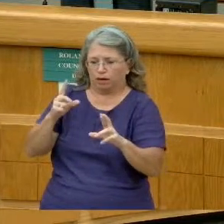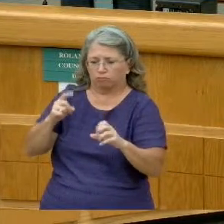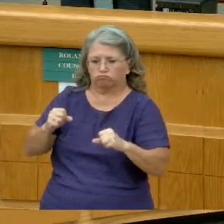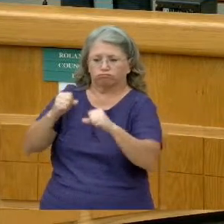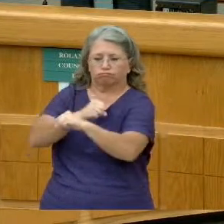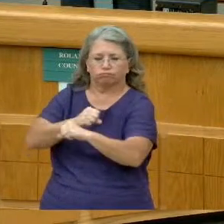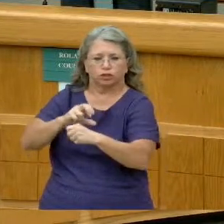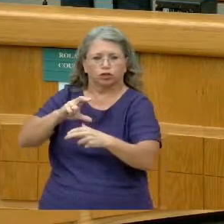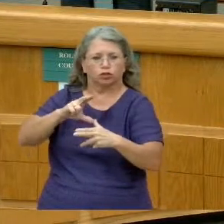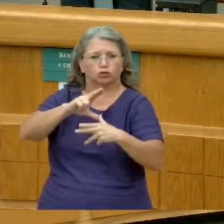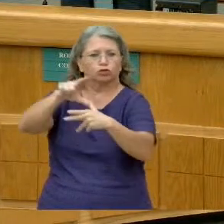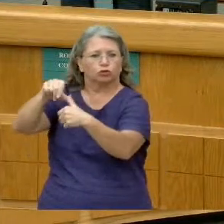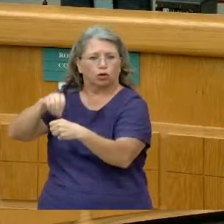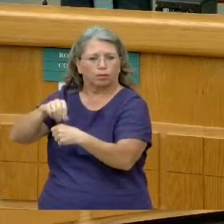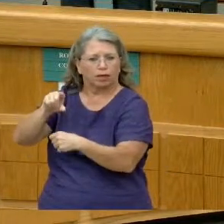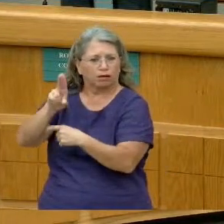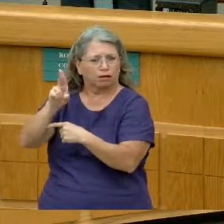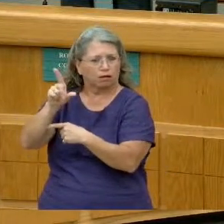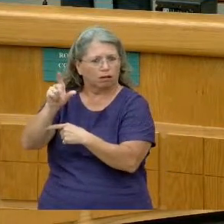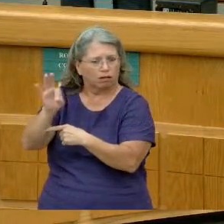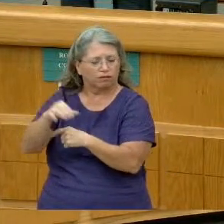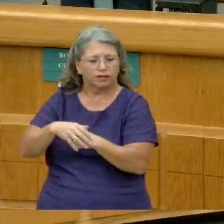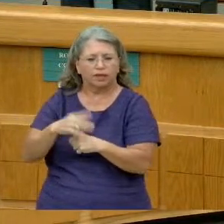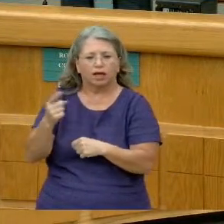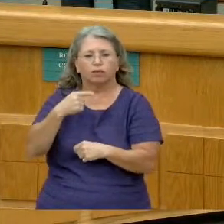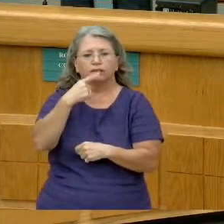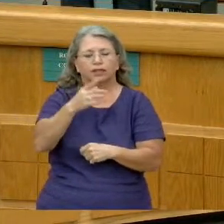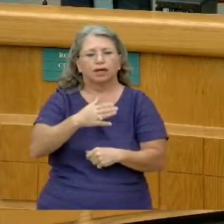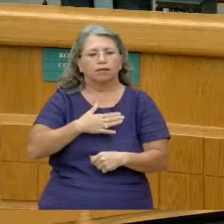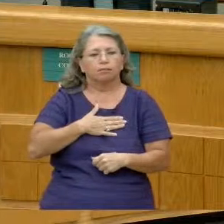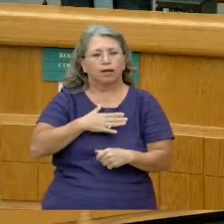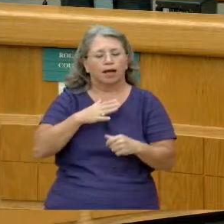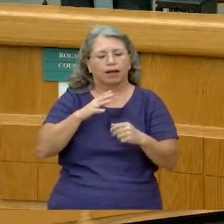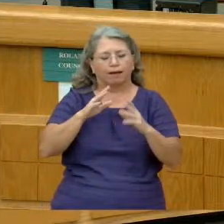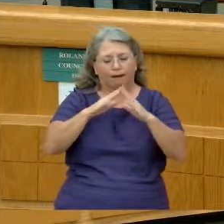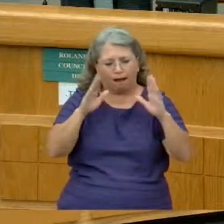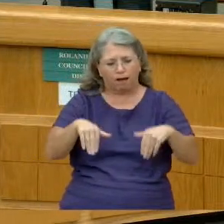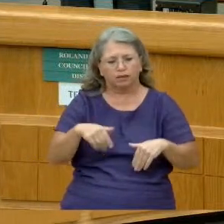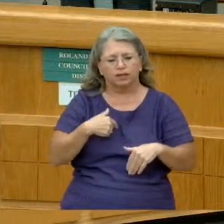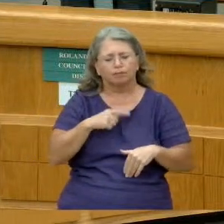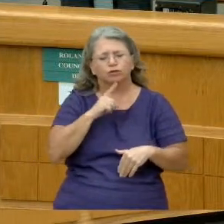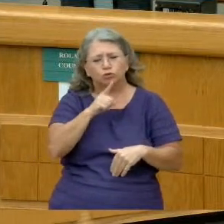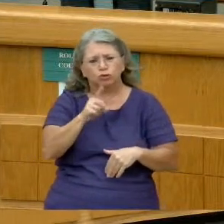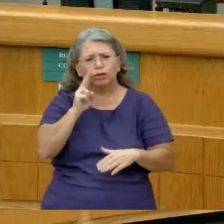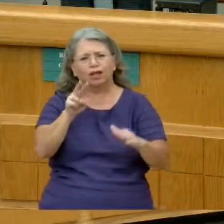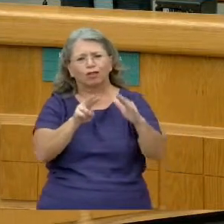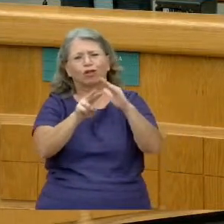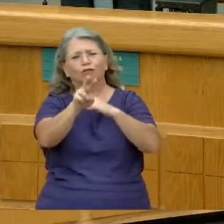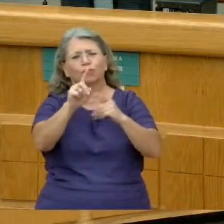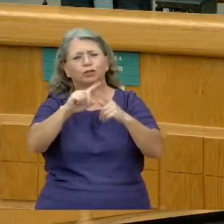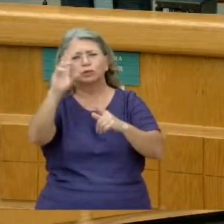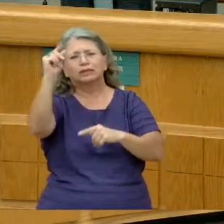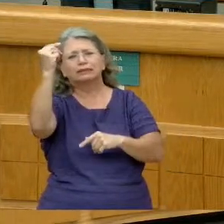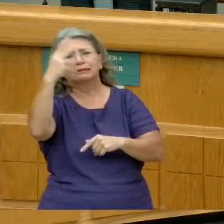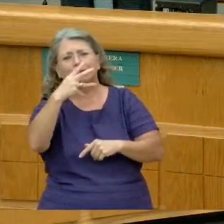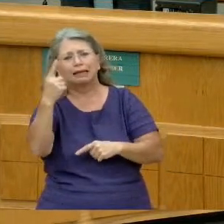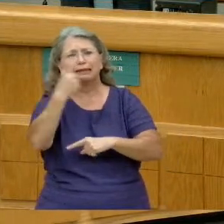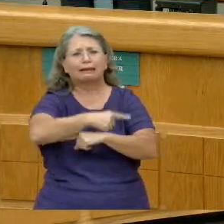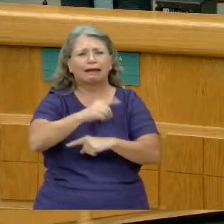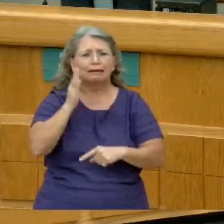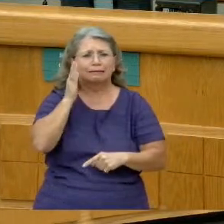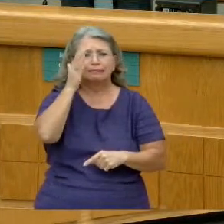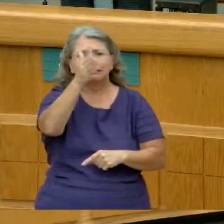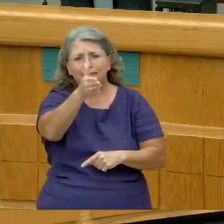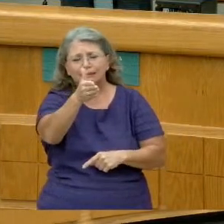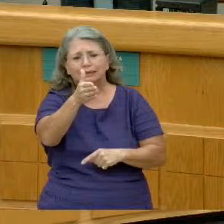tell everybody this at my house. I'm really looking forward to the true sunny days ahead. the kind that fill your face with the joy